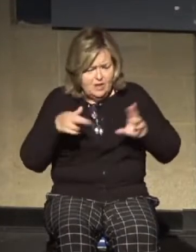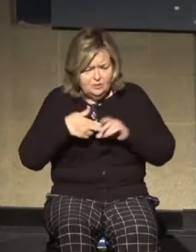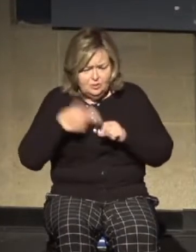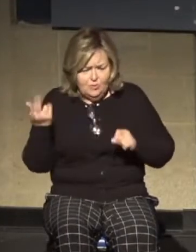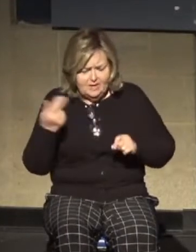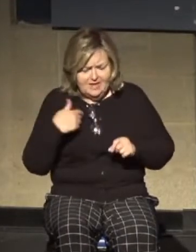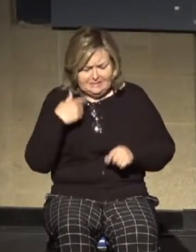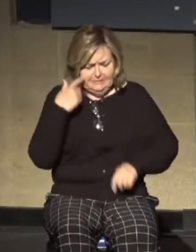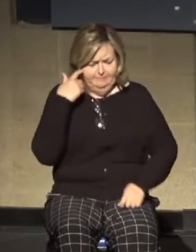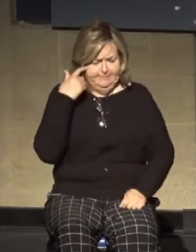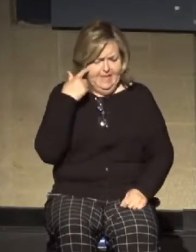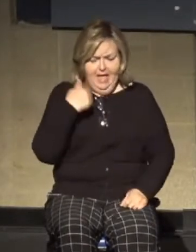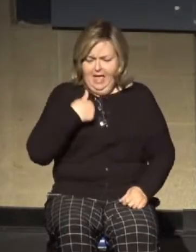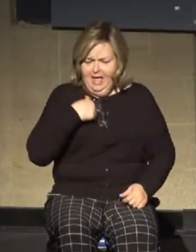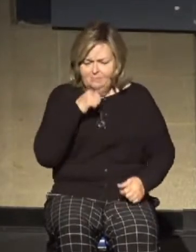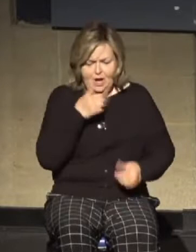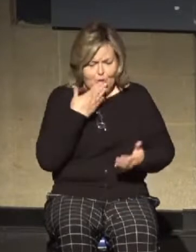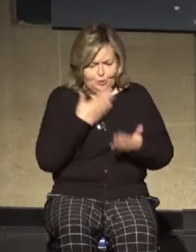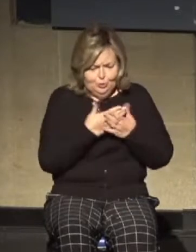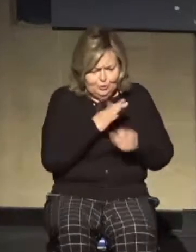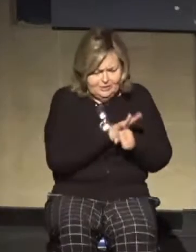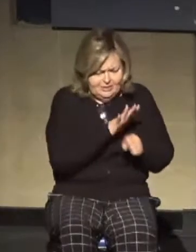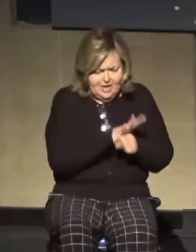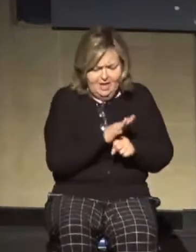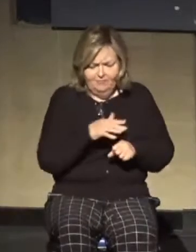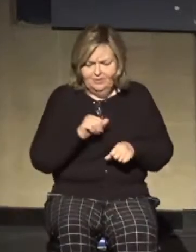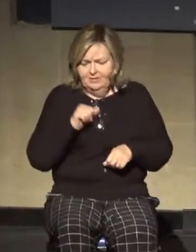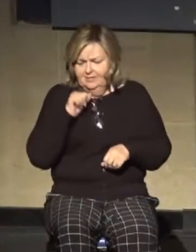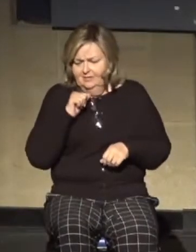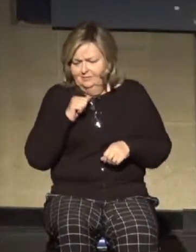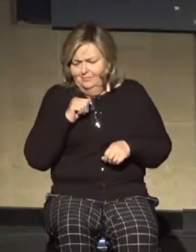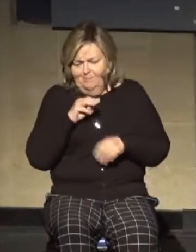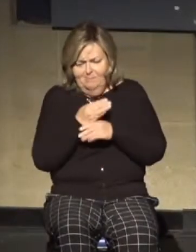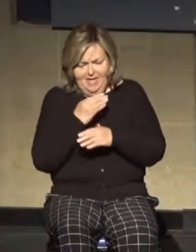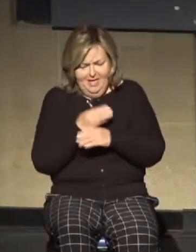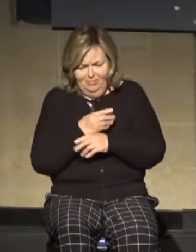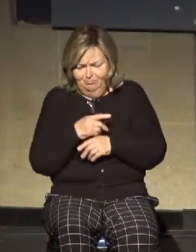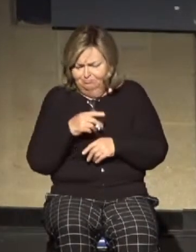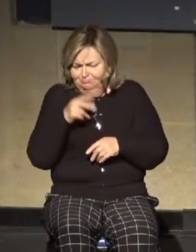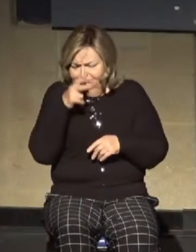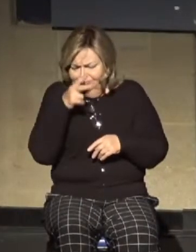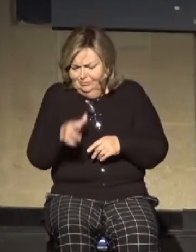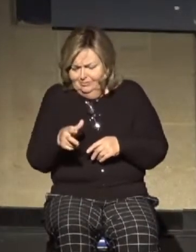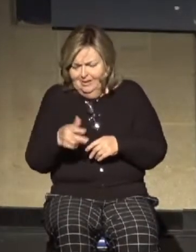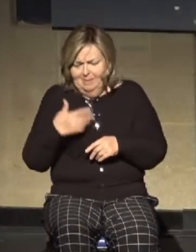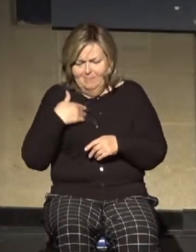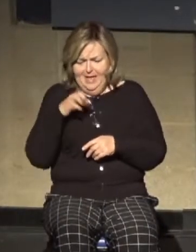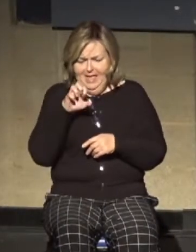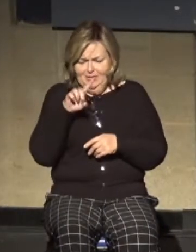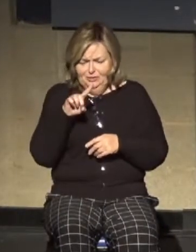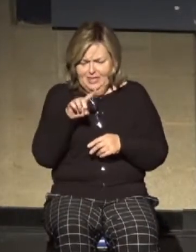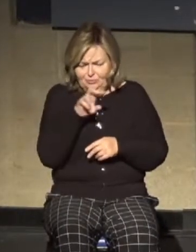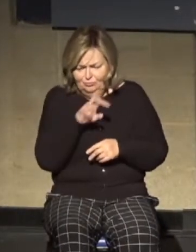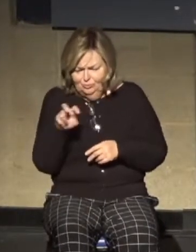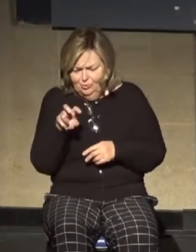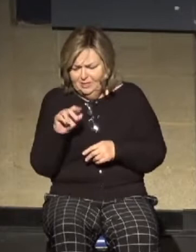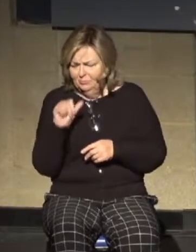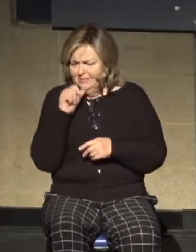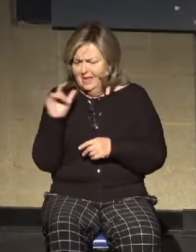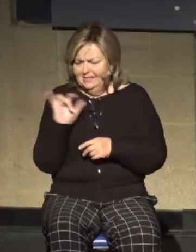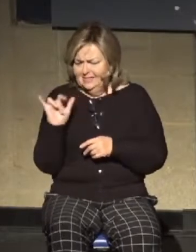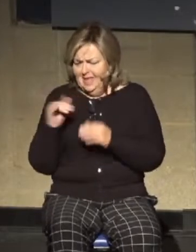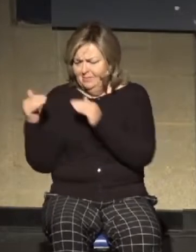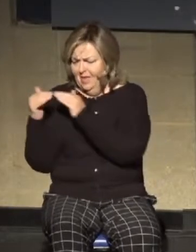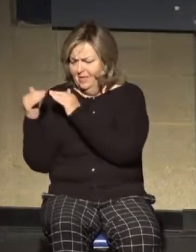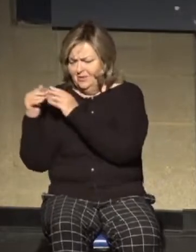good enough for college, that my math skills were lacking, that my educational journey was not going to look anything like my peers, so